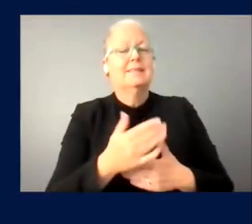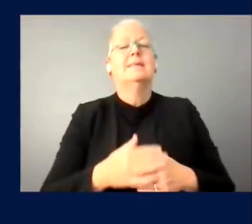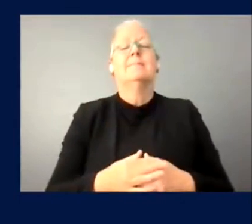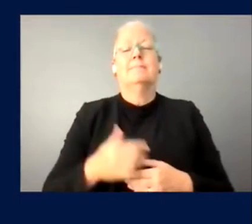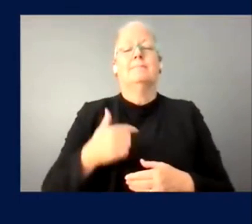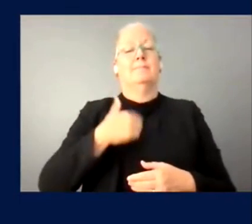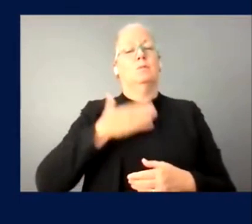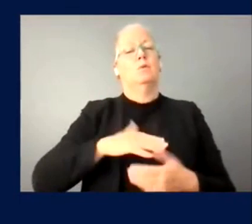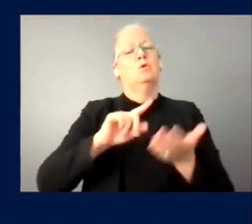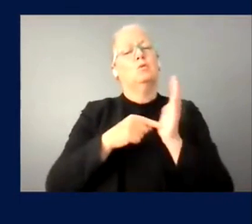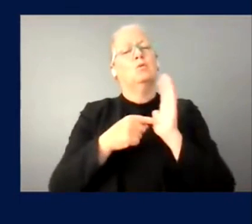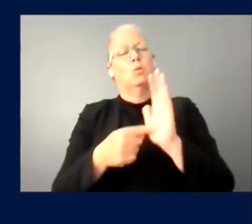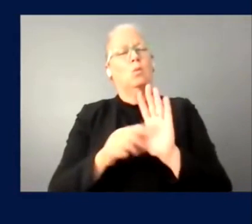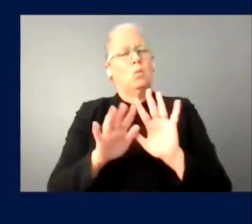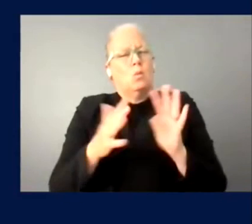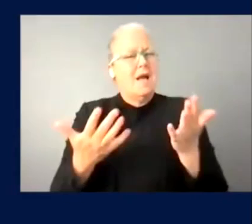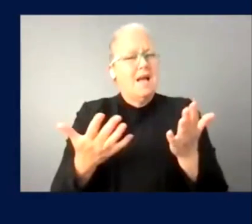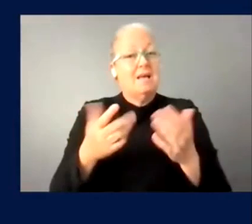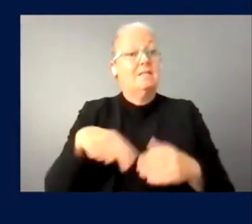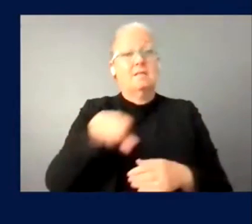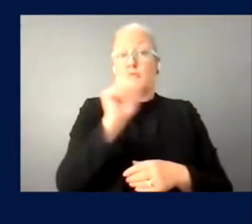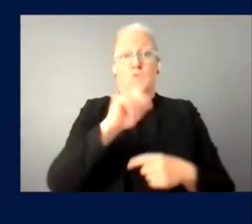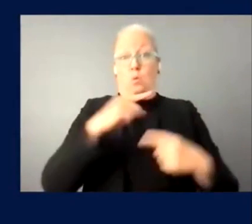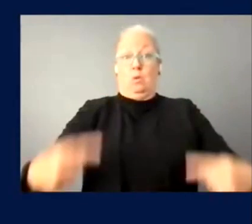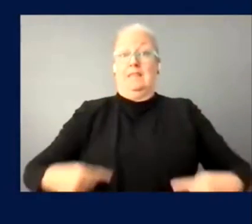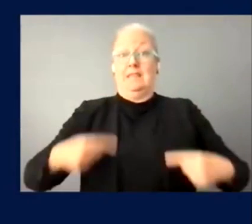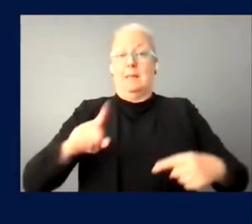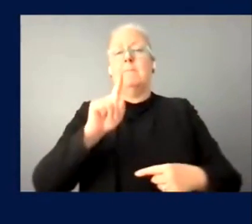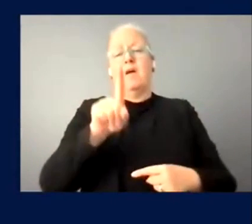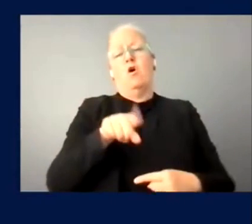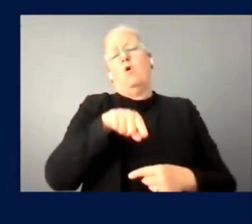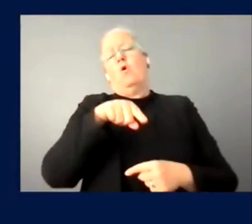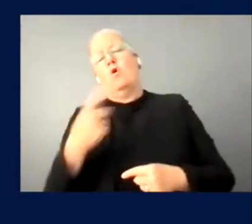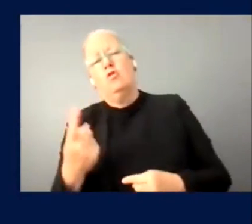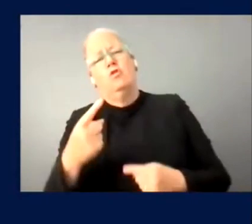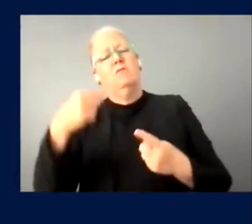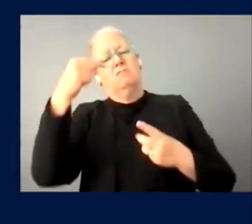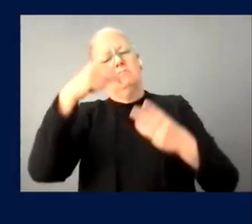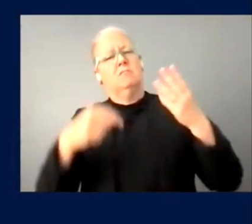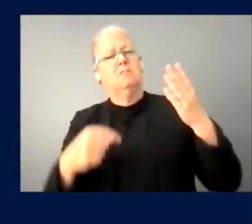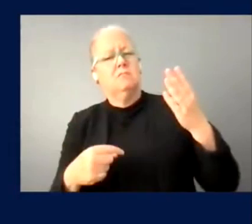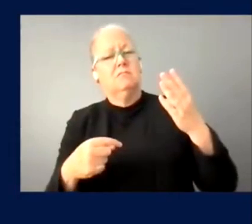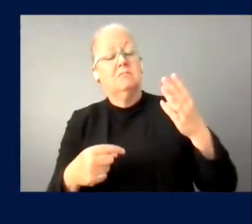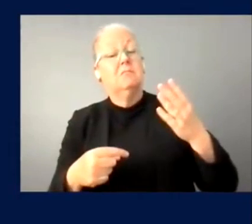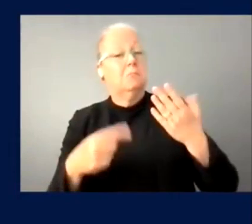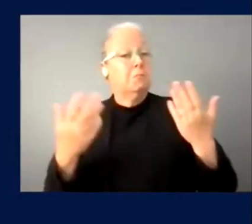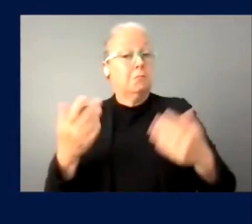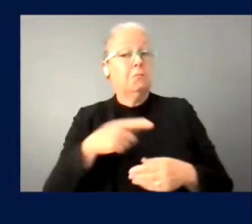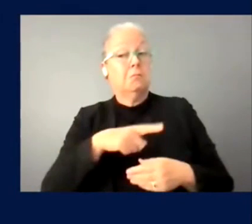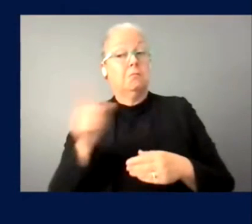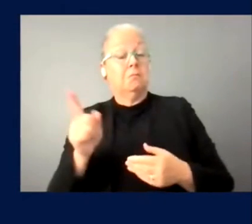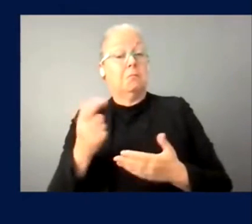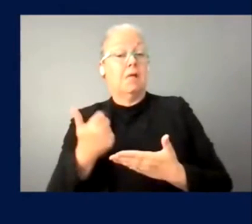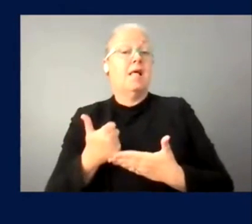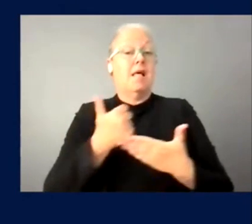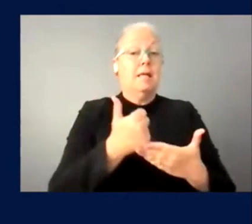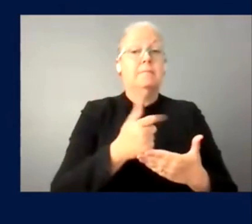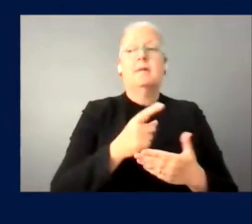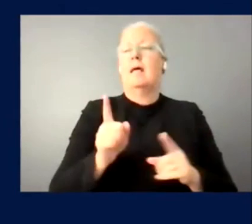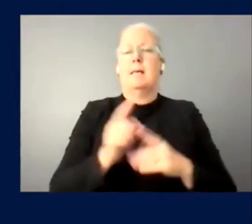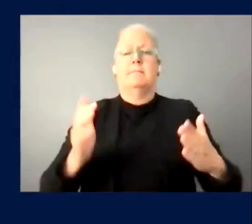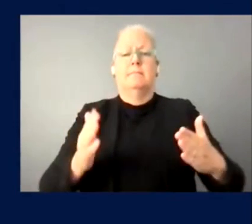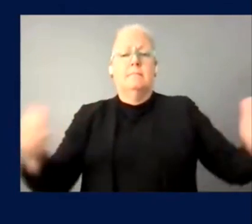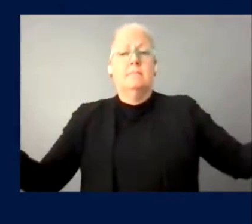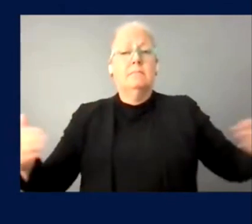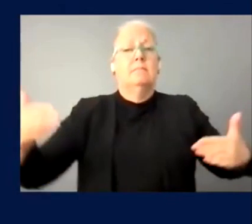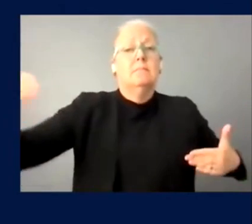that aren't wheelchair users. So for some people, they really benefit from the kind of increased space, especially if you need